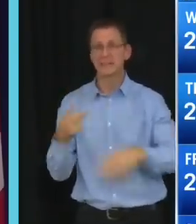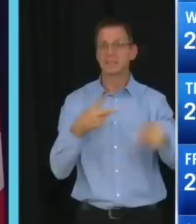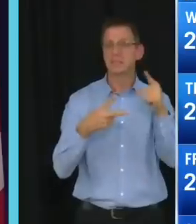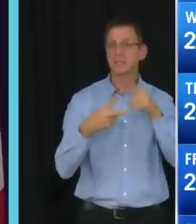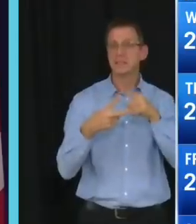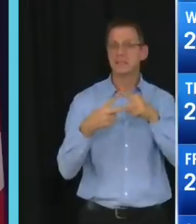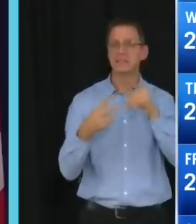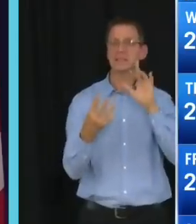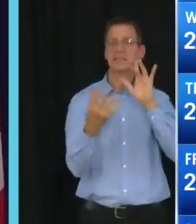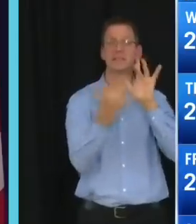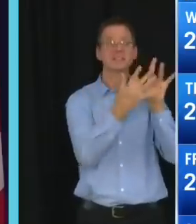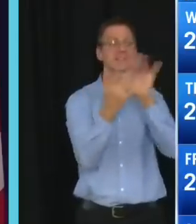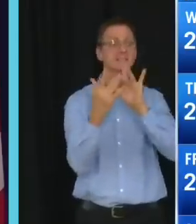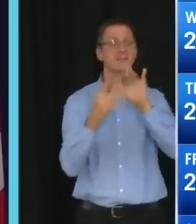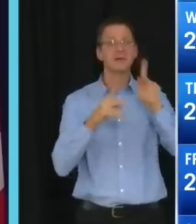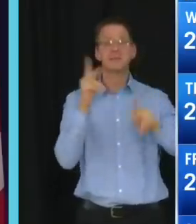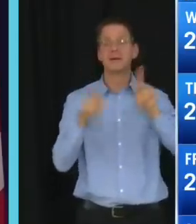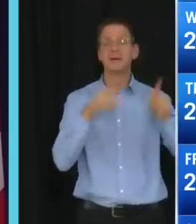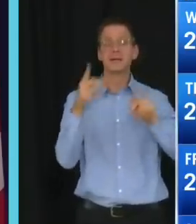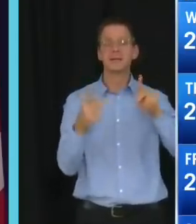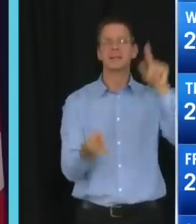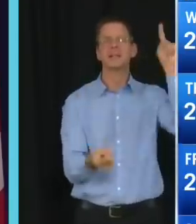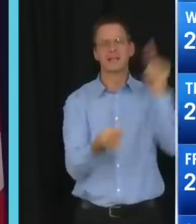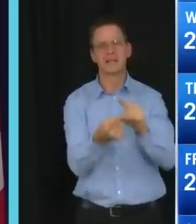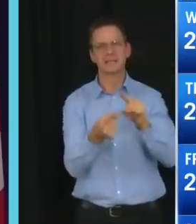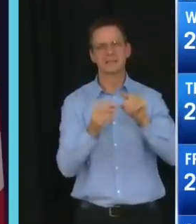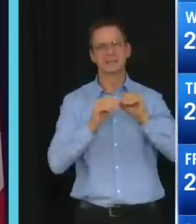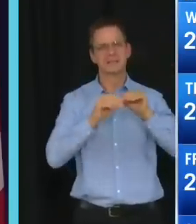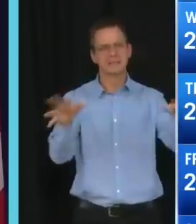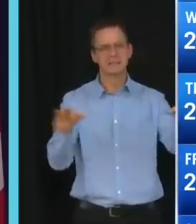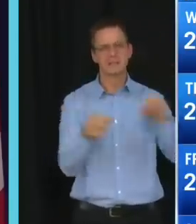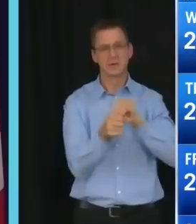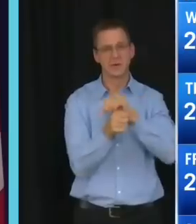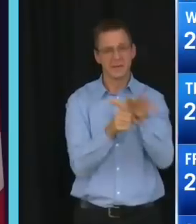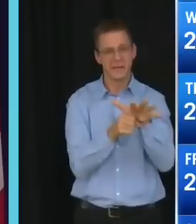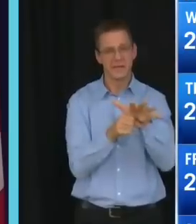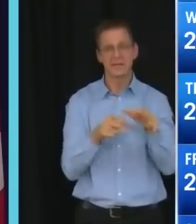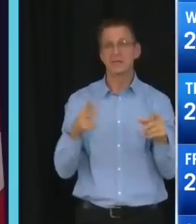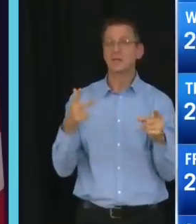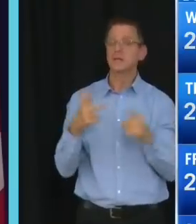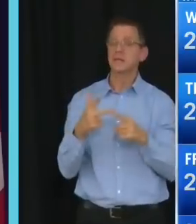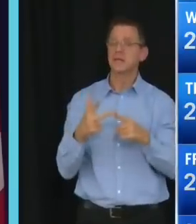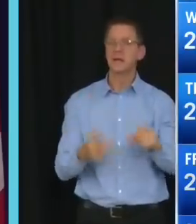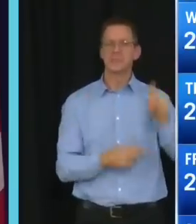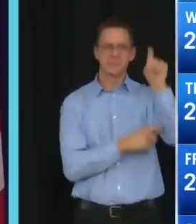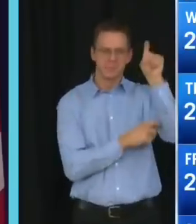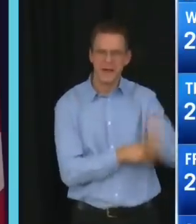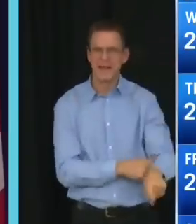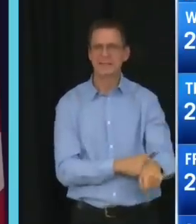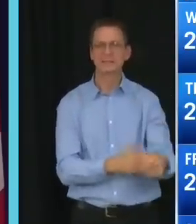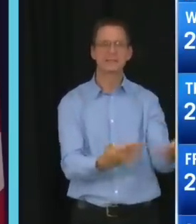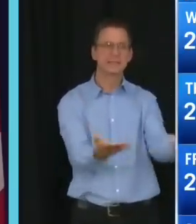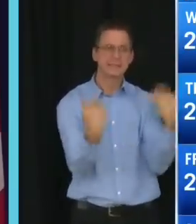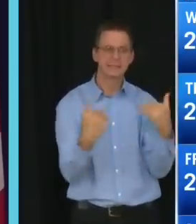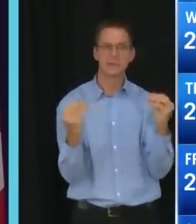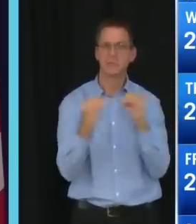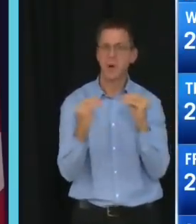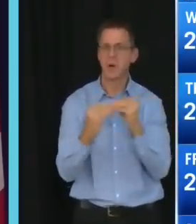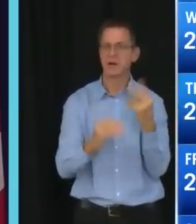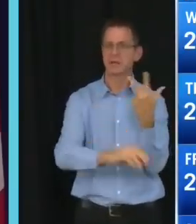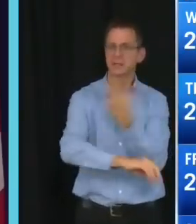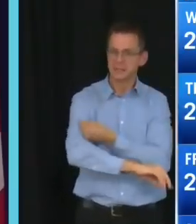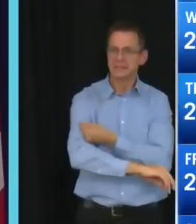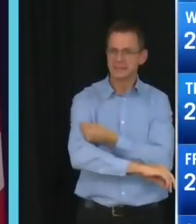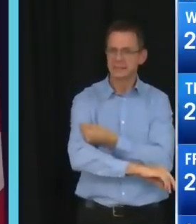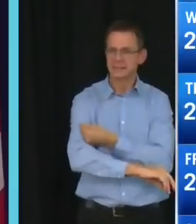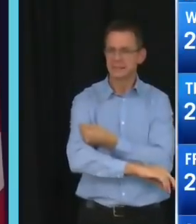And thirdly, we have to get as many people as possible vaccinated. On healthcare capacity, our frontline